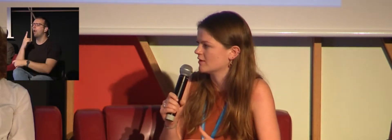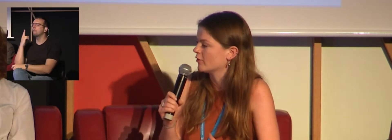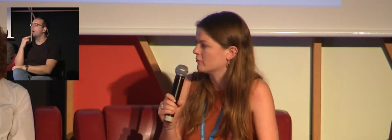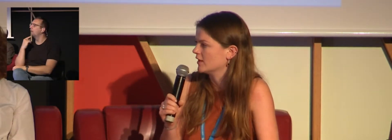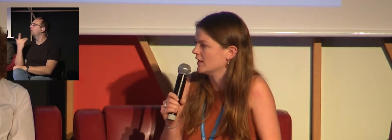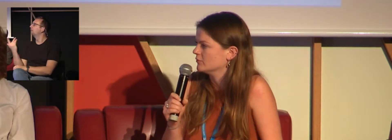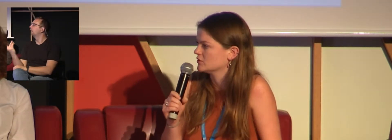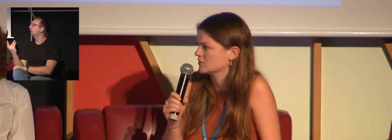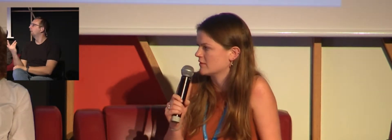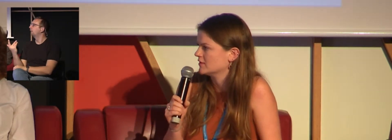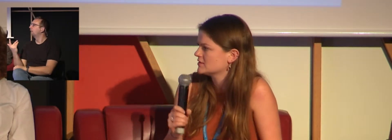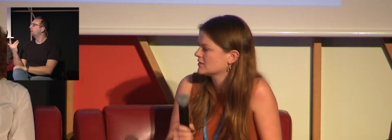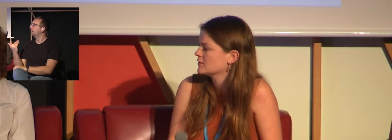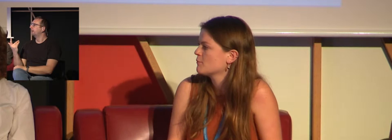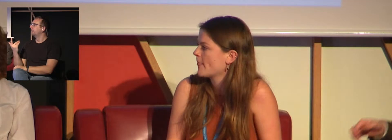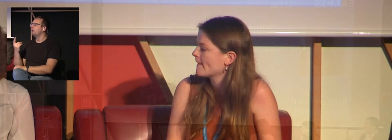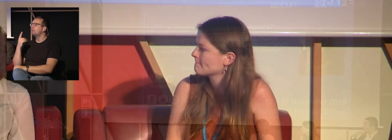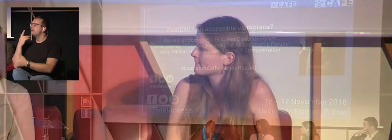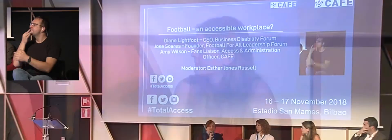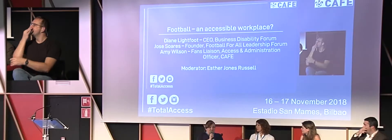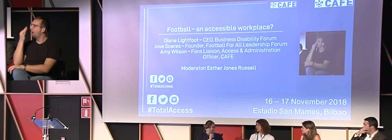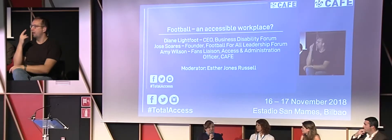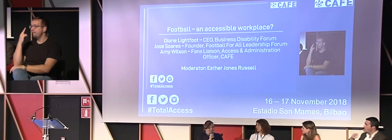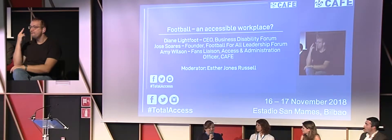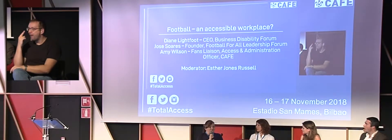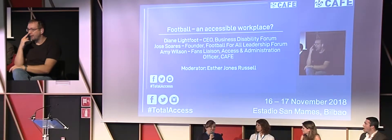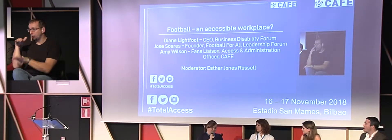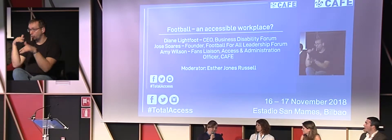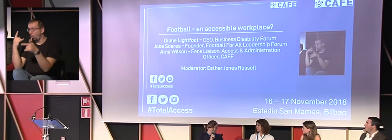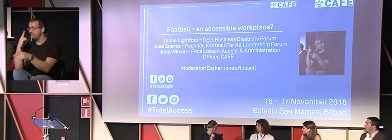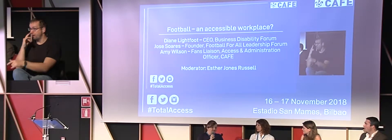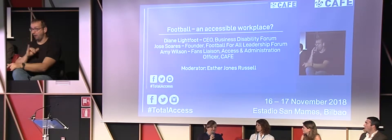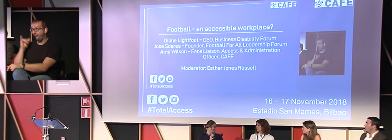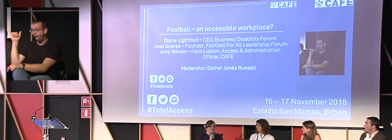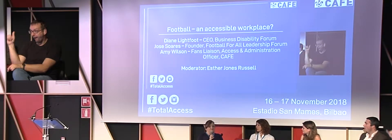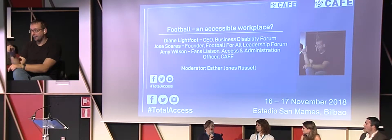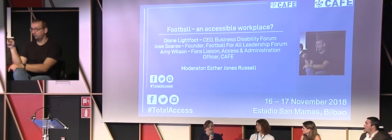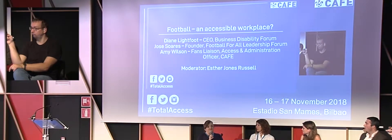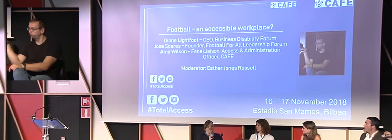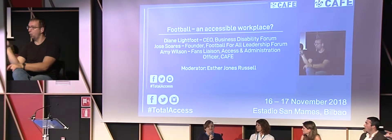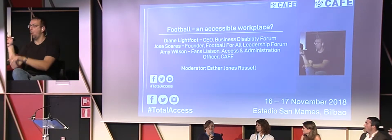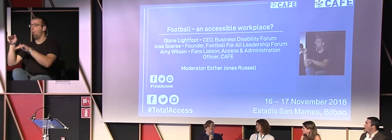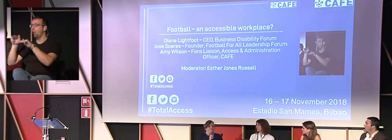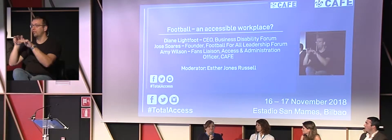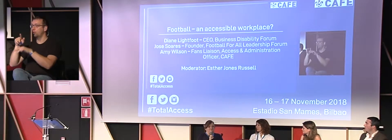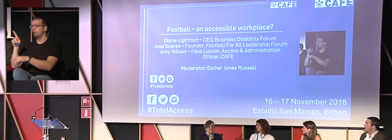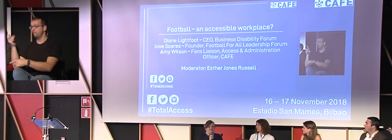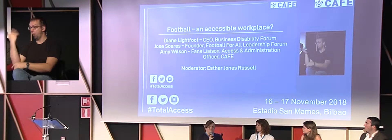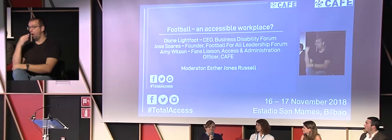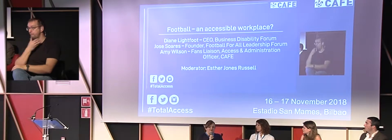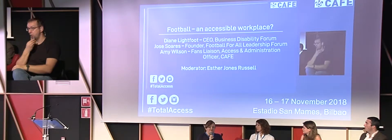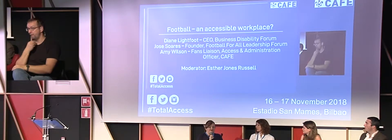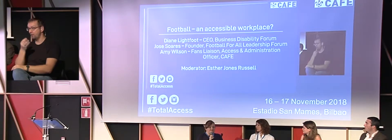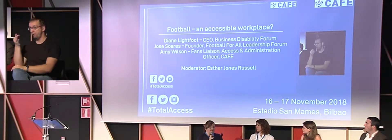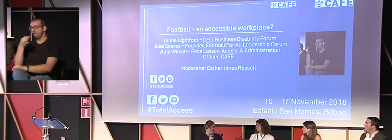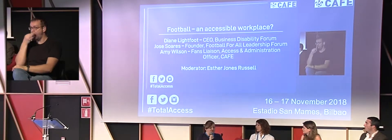to it appropriately? What's your experience? Yes, in some cases, no. In some cases, we had an example